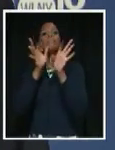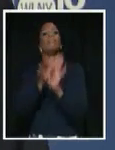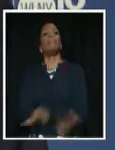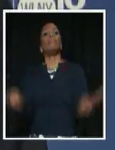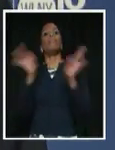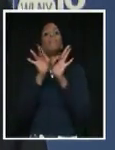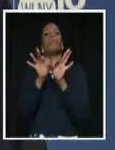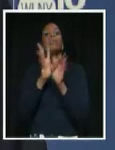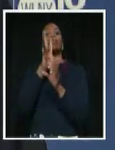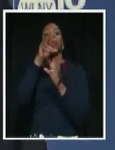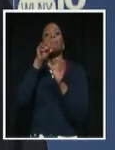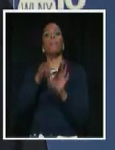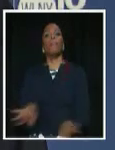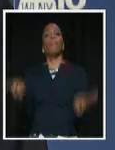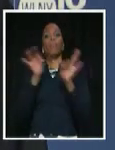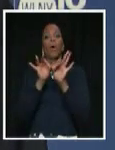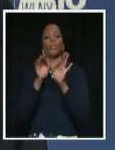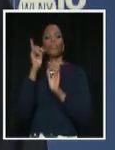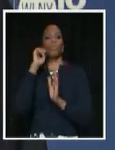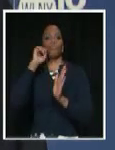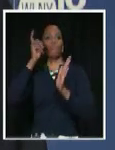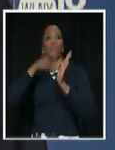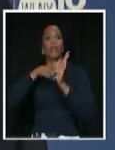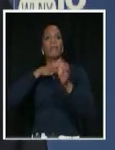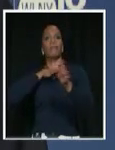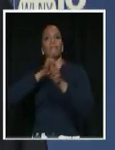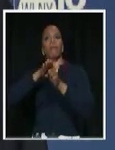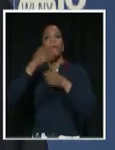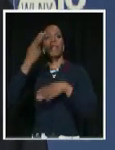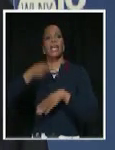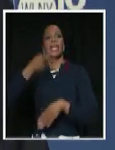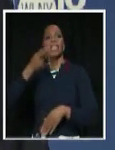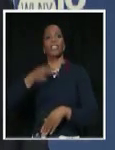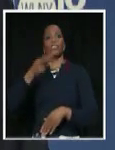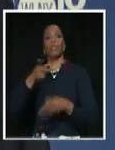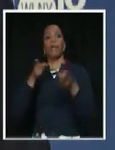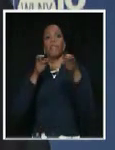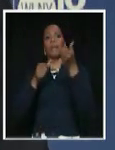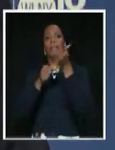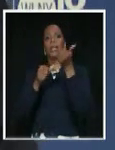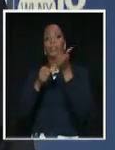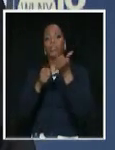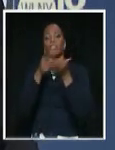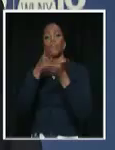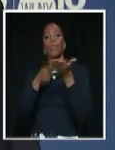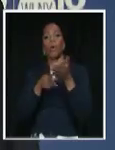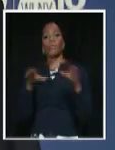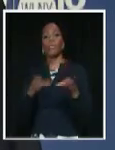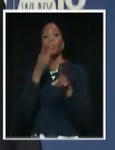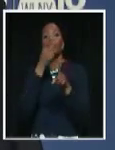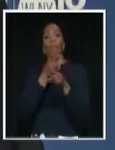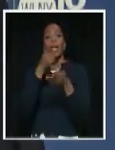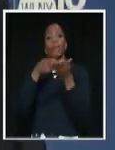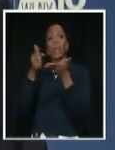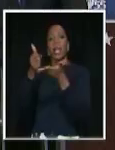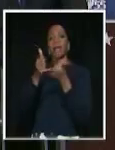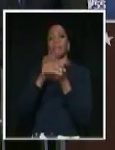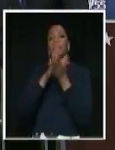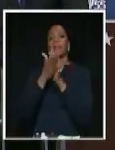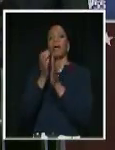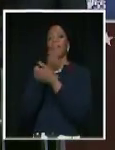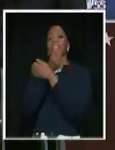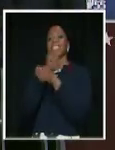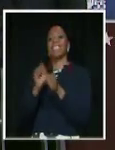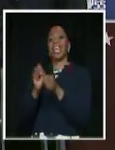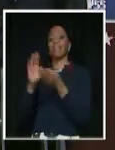it's important to recognize the full history of that administration and what was done right and what helped us to become a safer city. Mr. de Blasio,